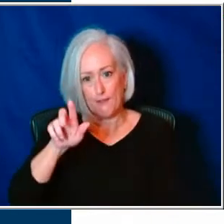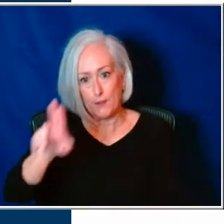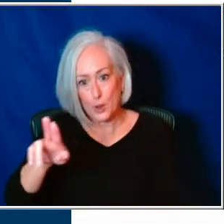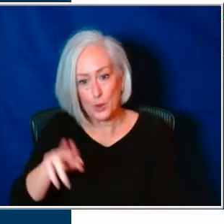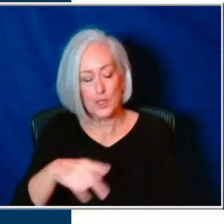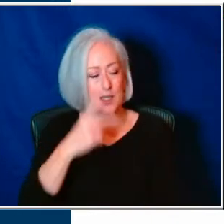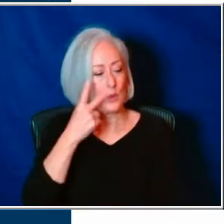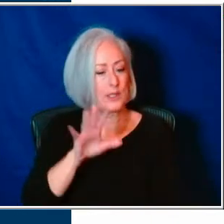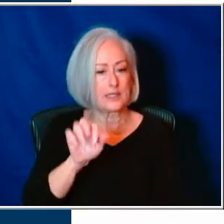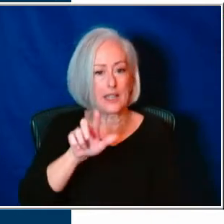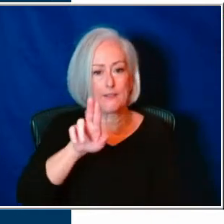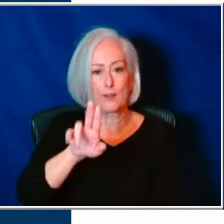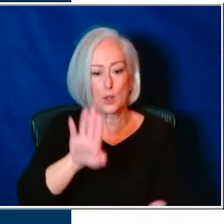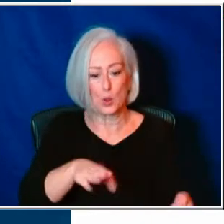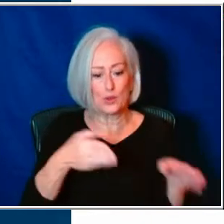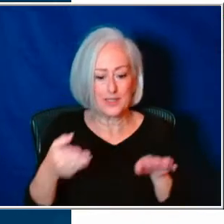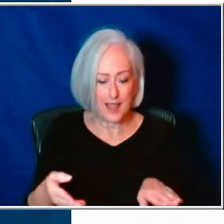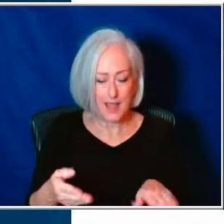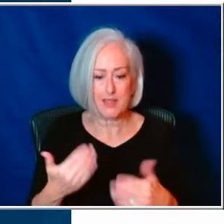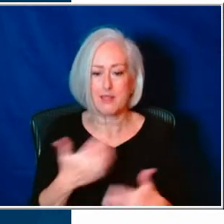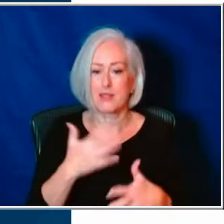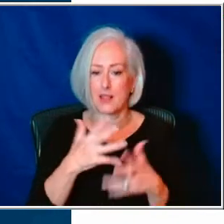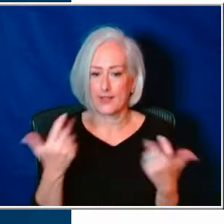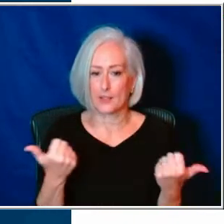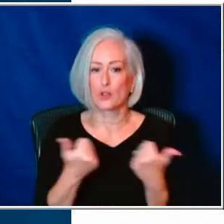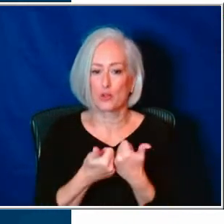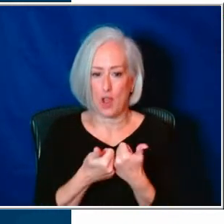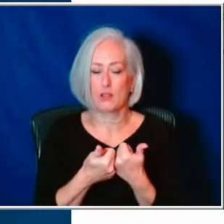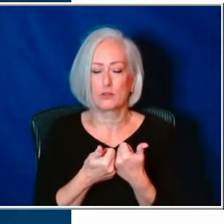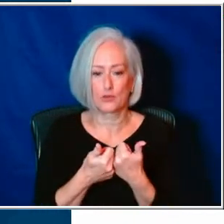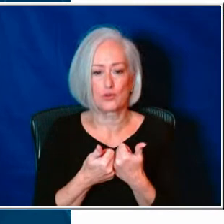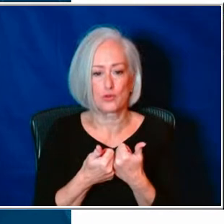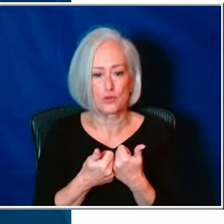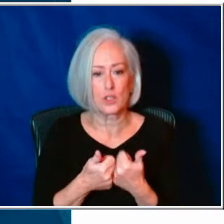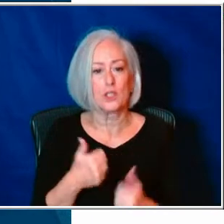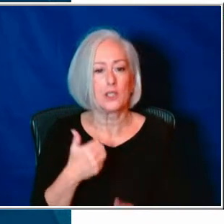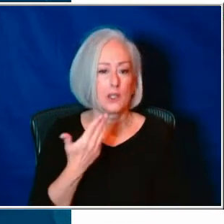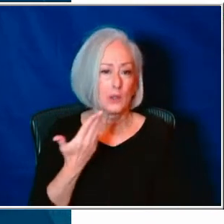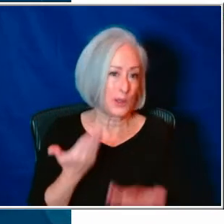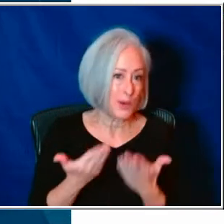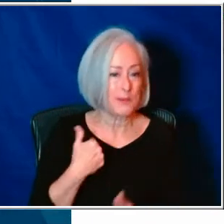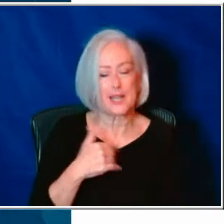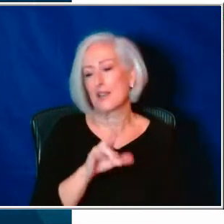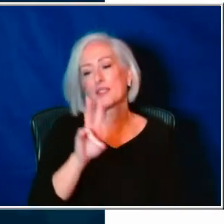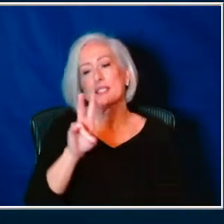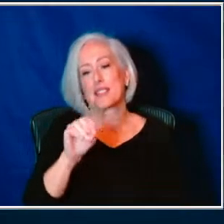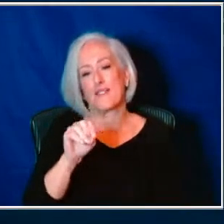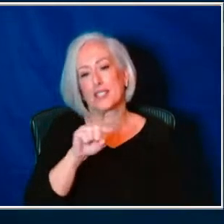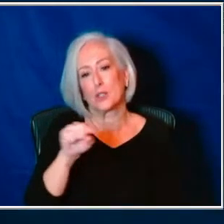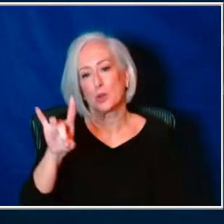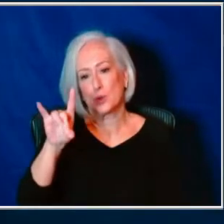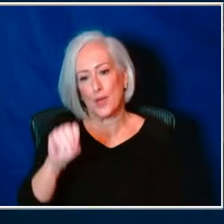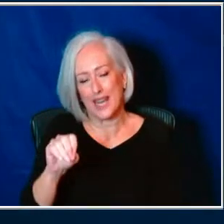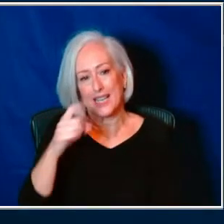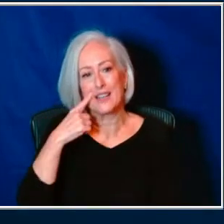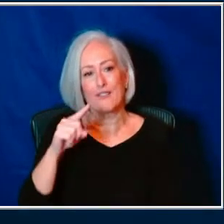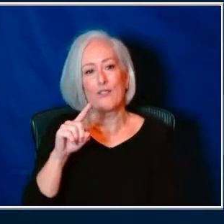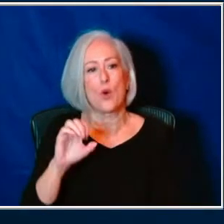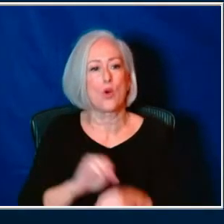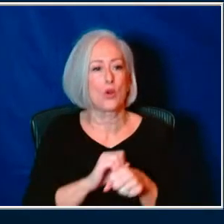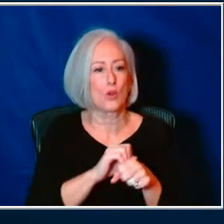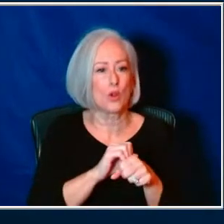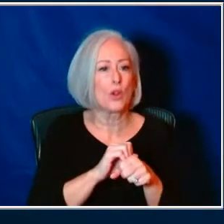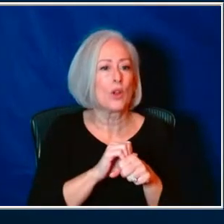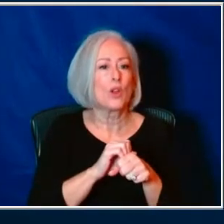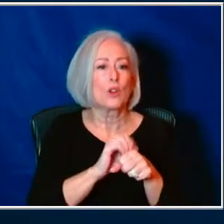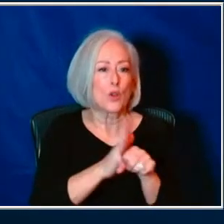So, it is a challenge for us this winter. We probably have 70 or 80 COVID plus influenza plus RSV patients currently in the